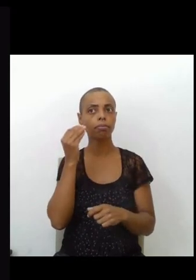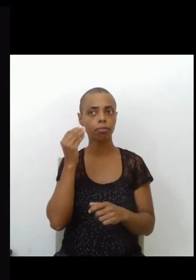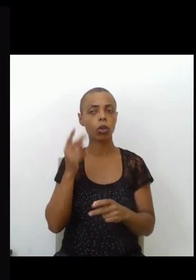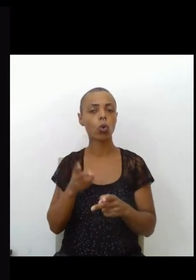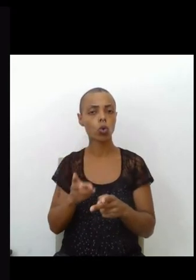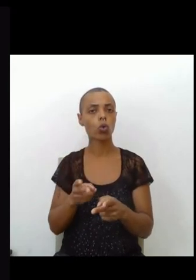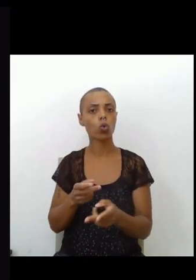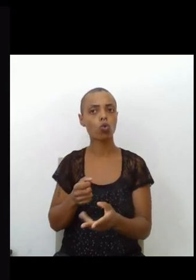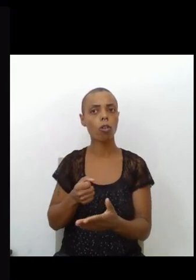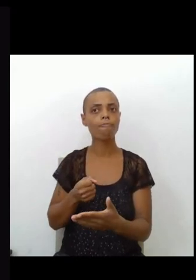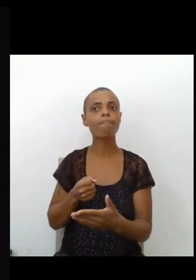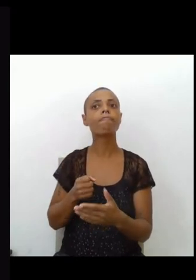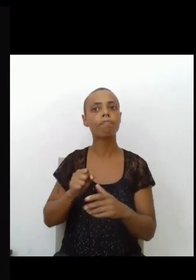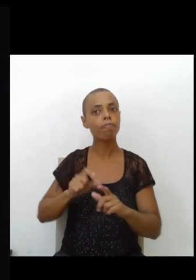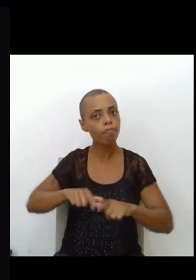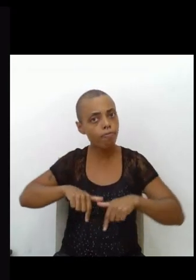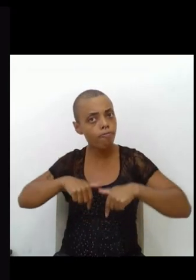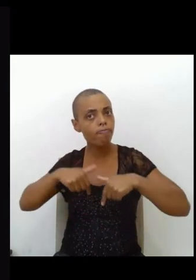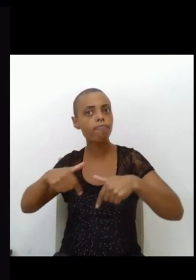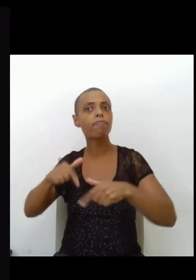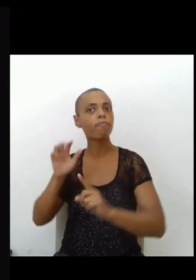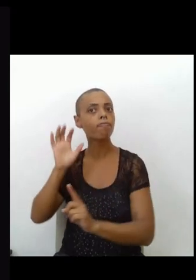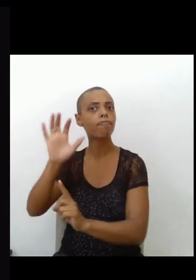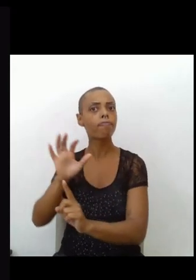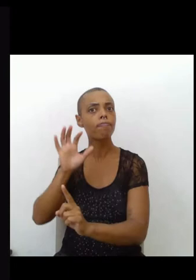a limited normative framework